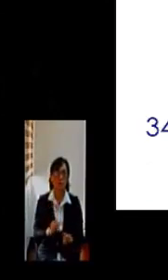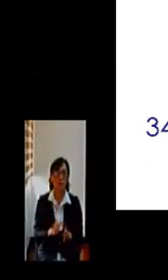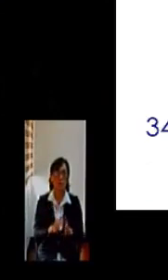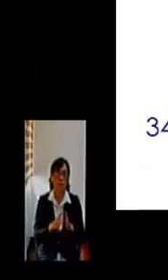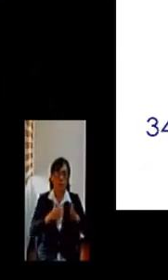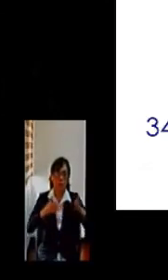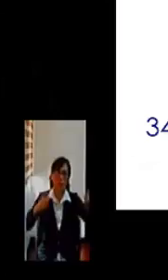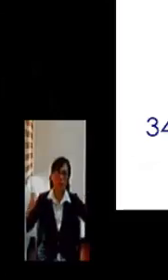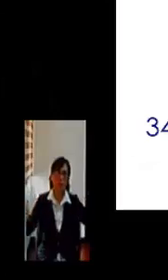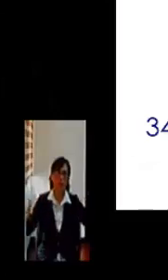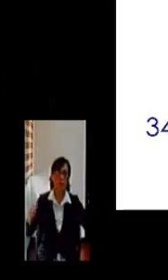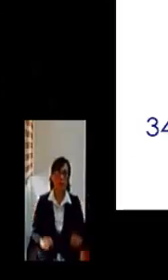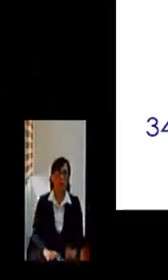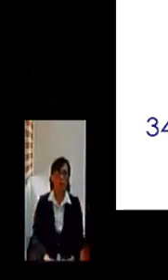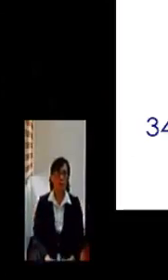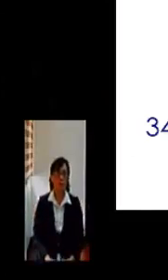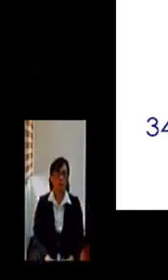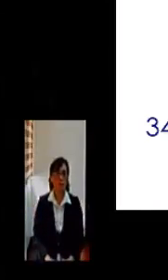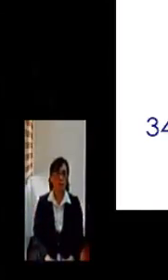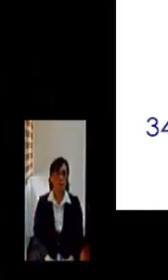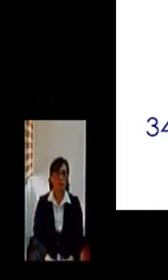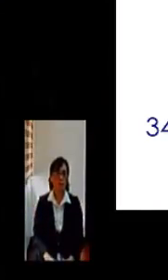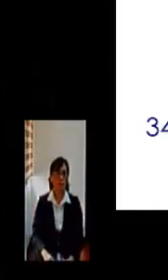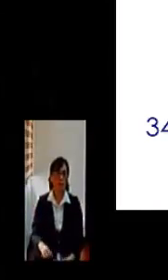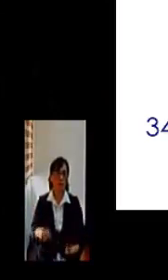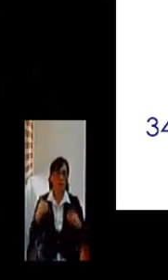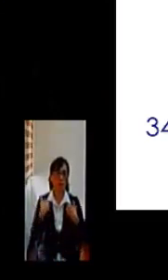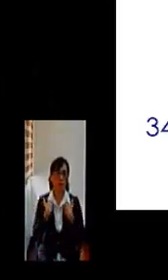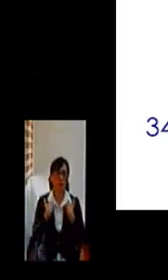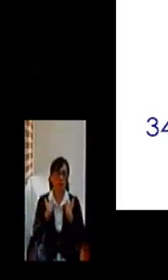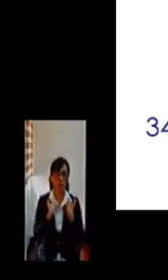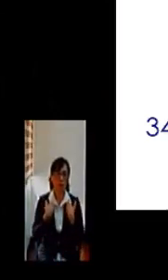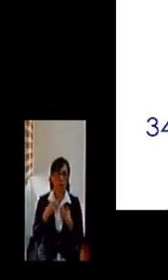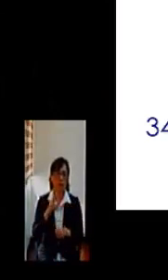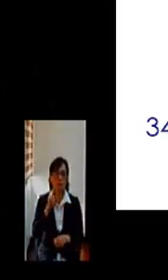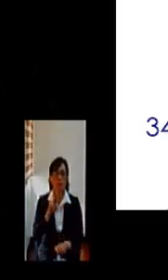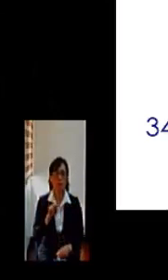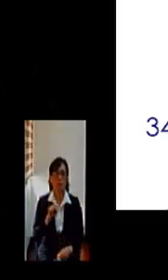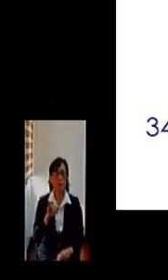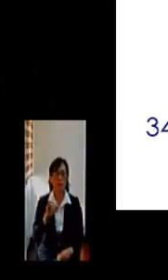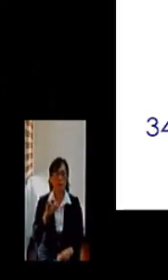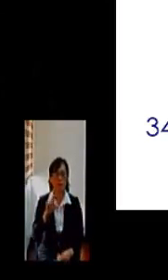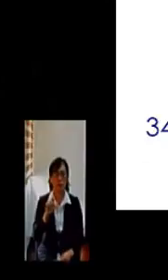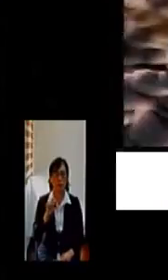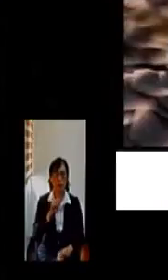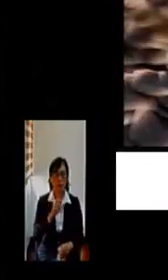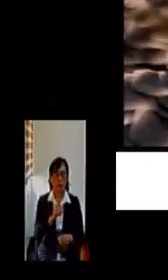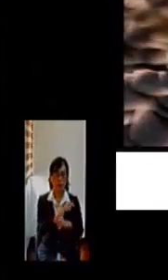So species per unit area, Philippines is really, really important.